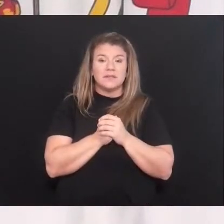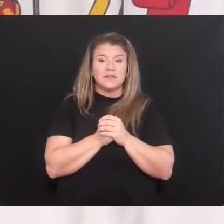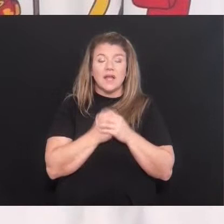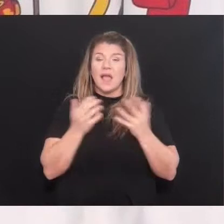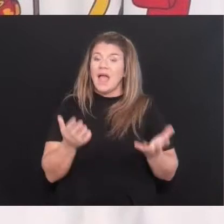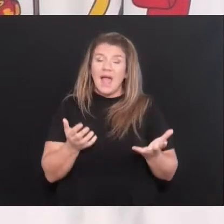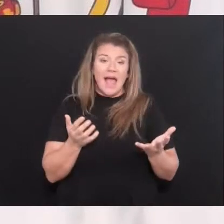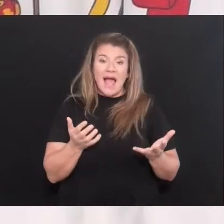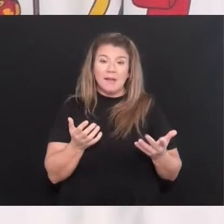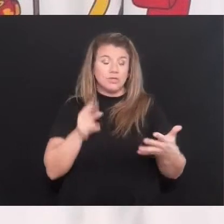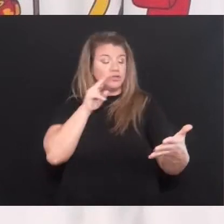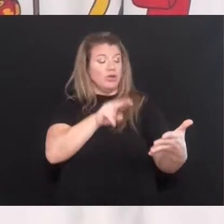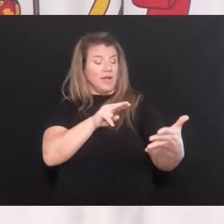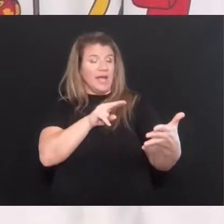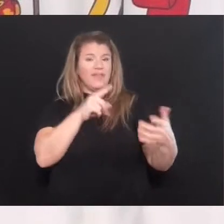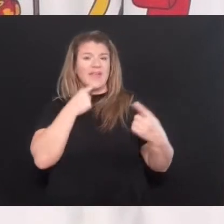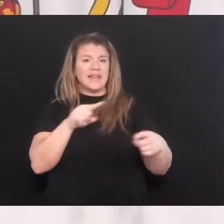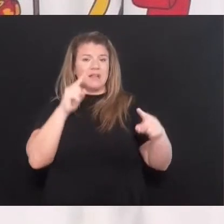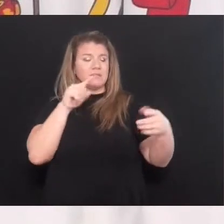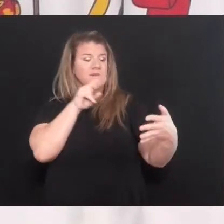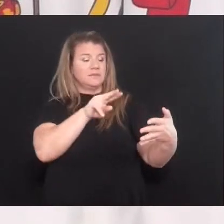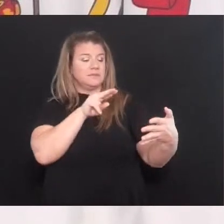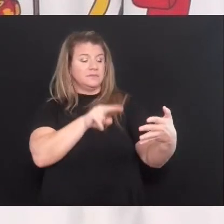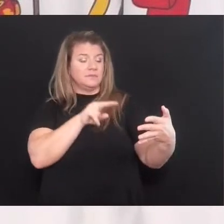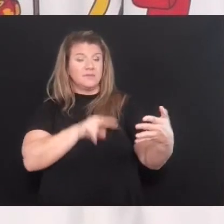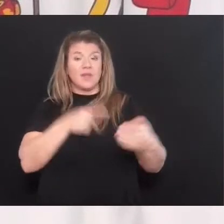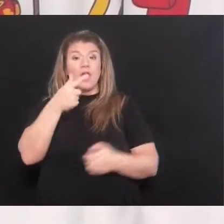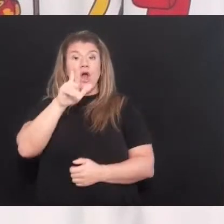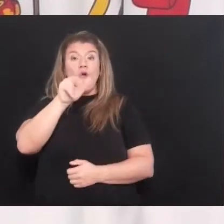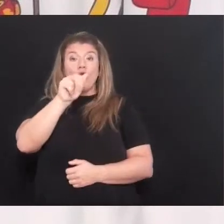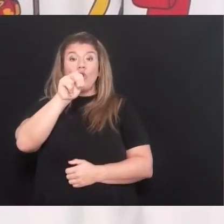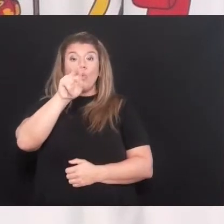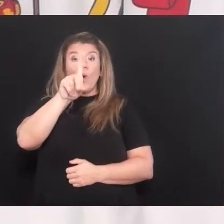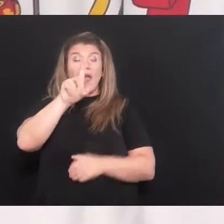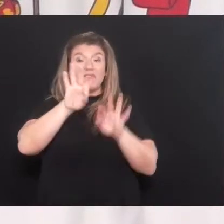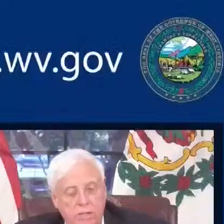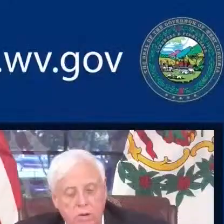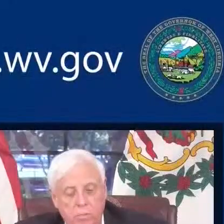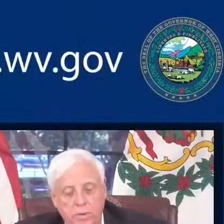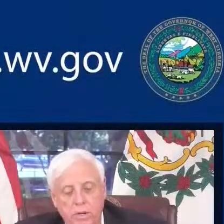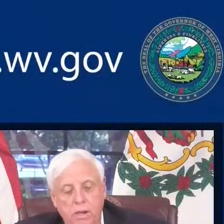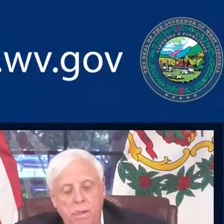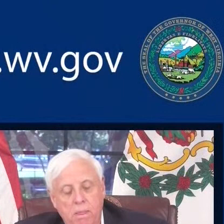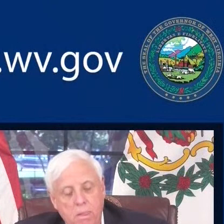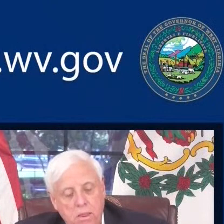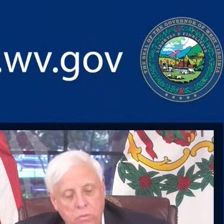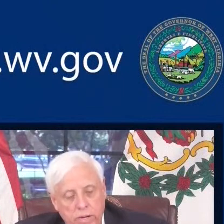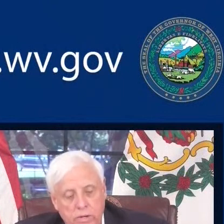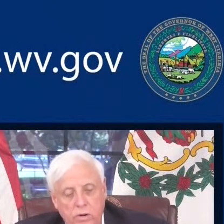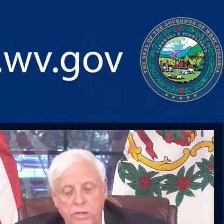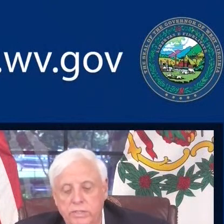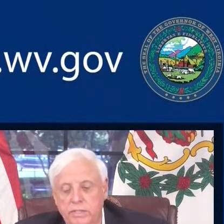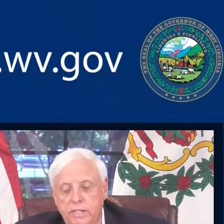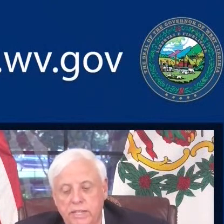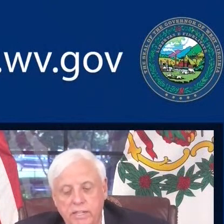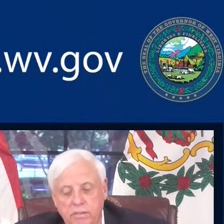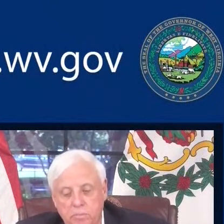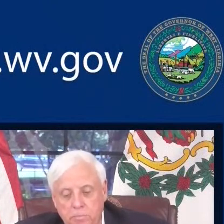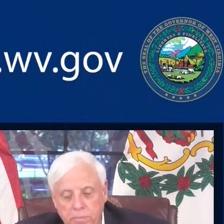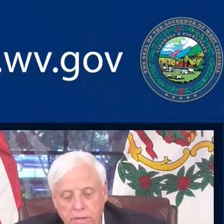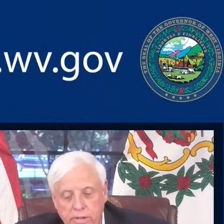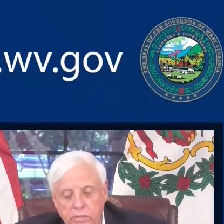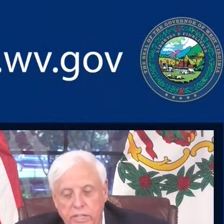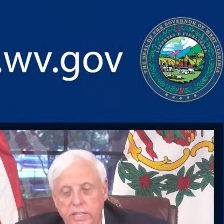I'm just going through the announcements, and you know, our grand families registration's open. We encourage you to